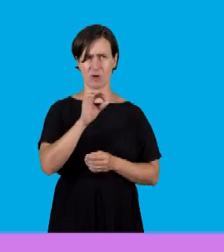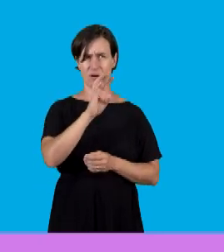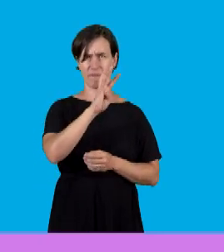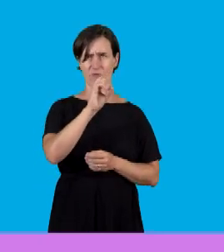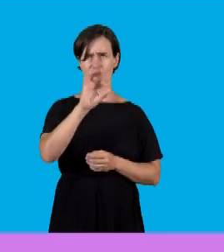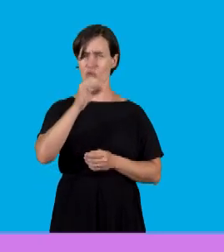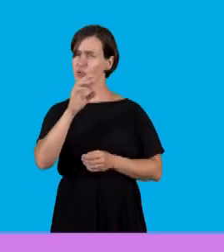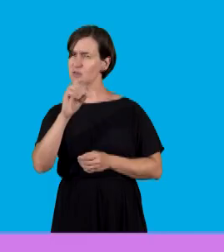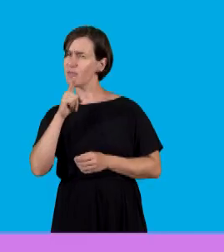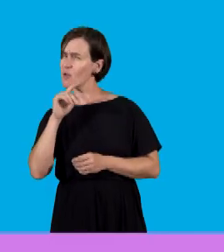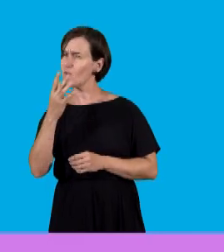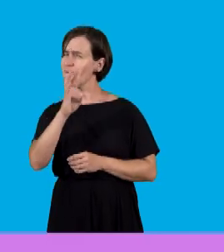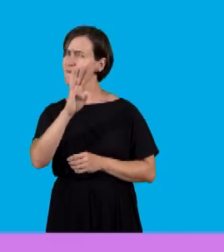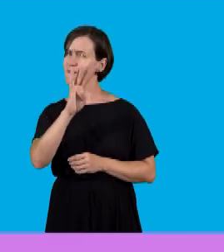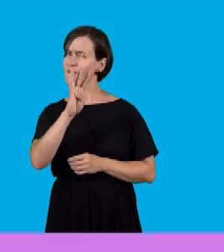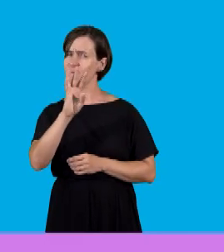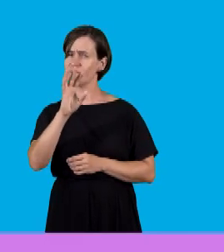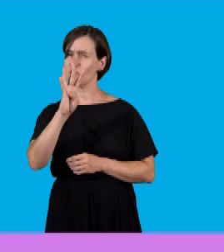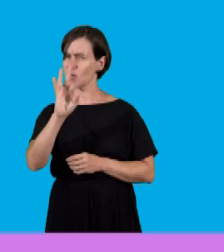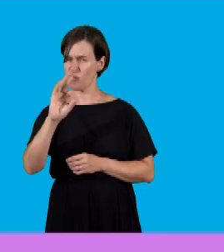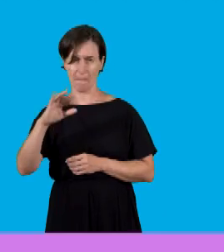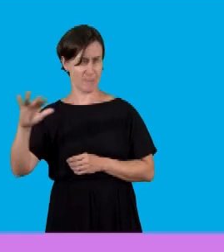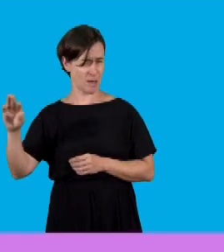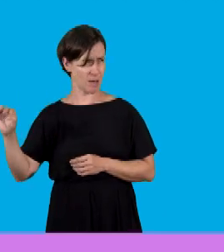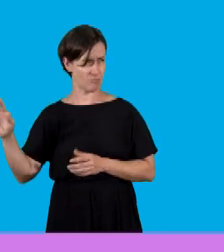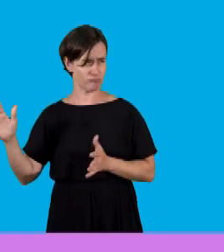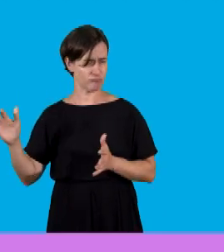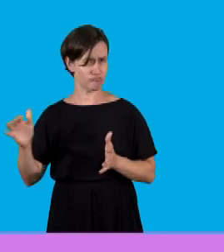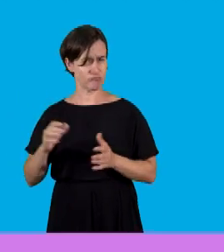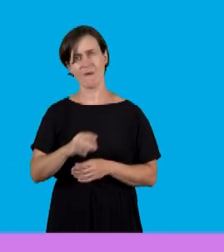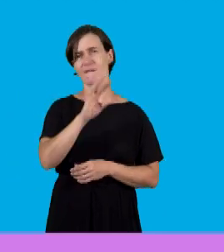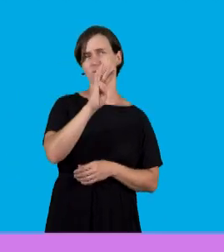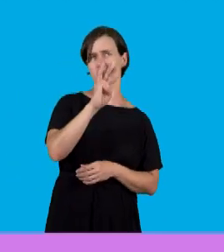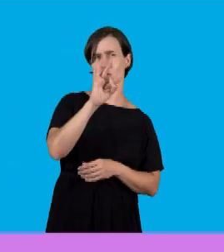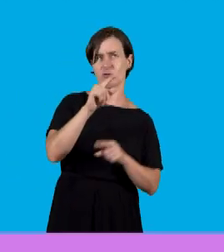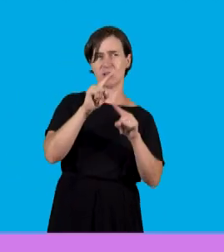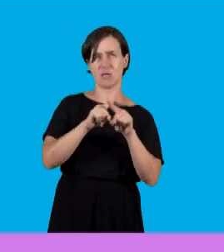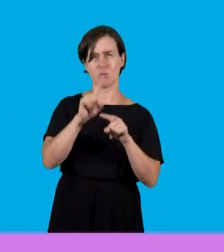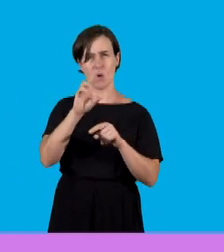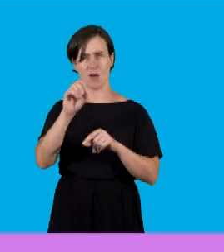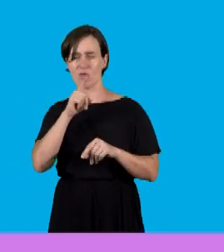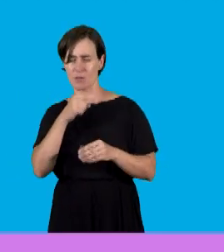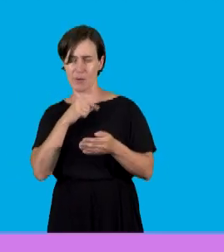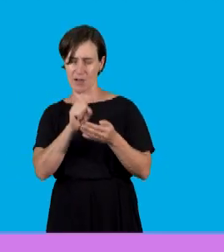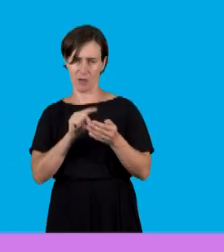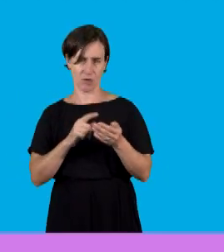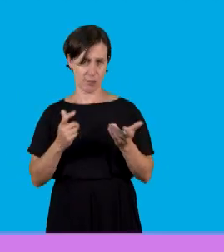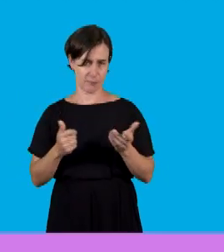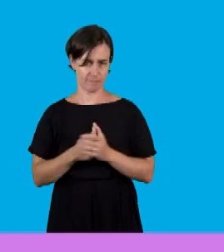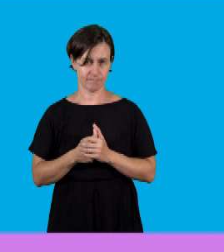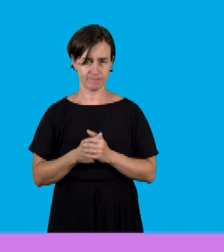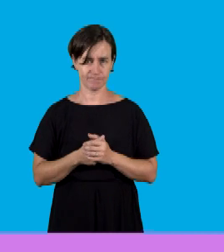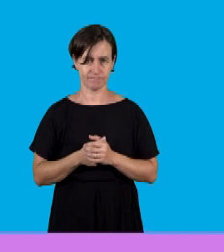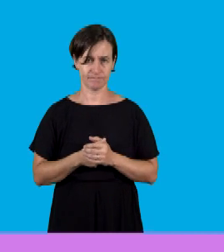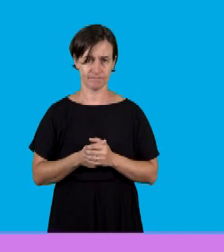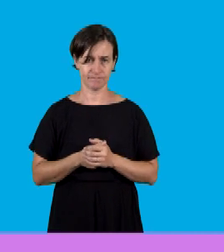430,000. Is it 430,000 or 4 million? Let's check. 43 multiplied by